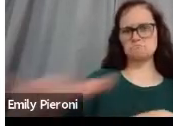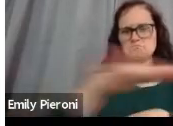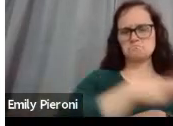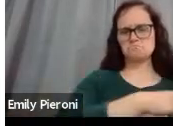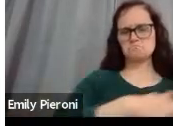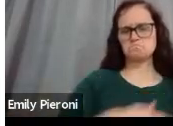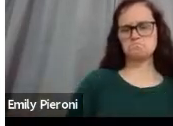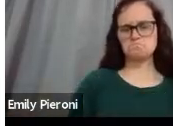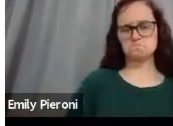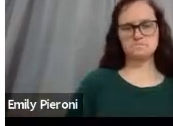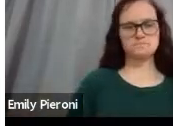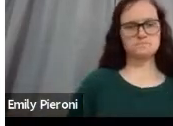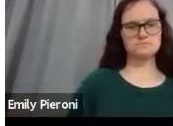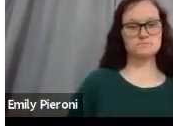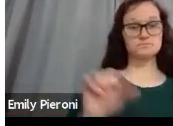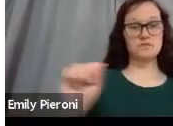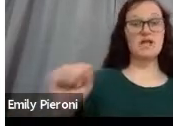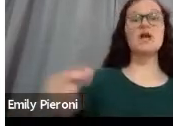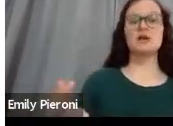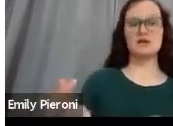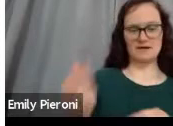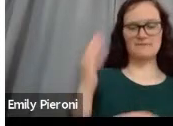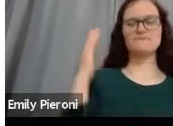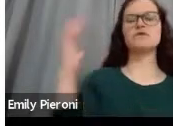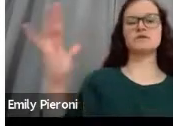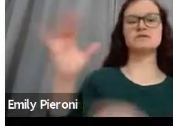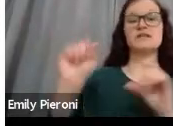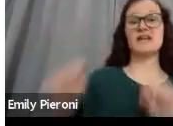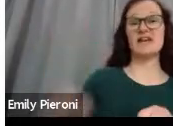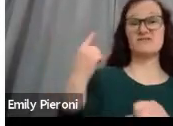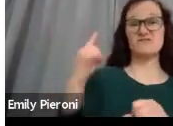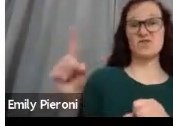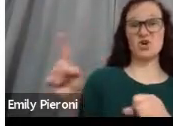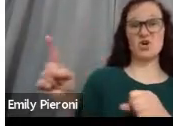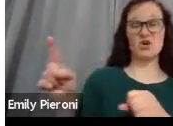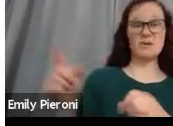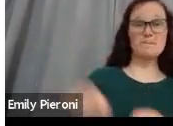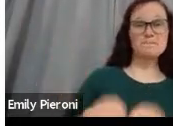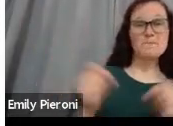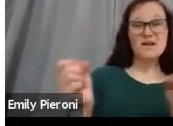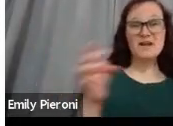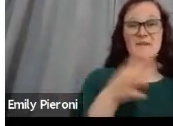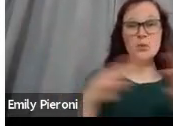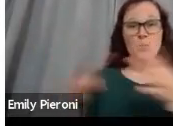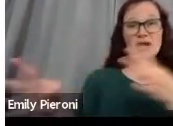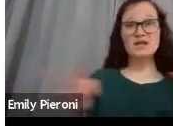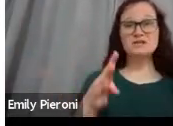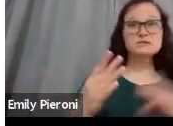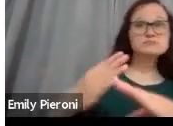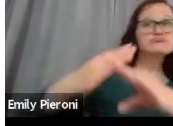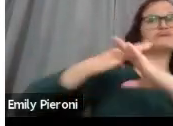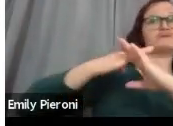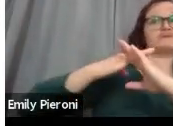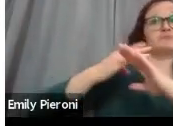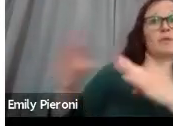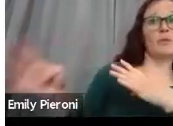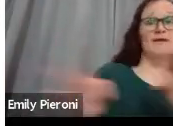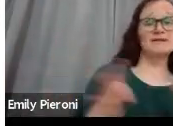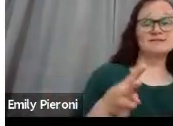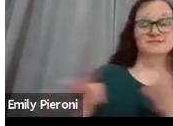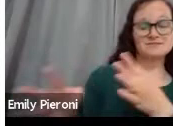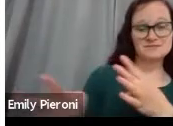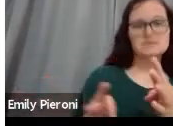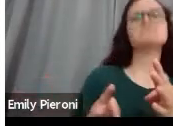So agroforestry can be incorporated for windbreaks. It's nothing new to the United States. We have lots of windbreaks in the